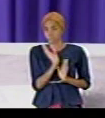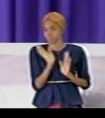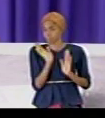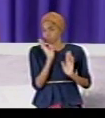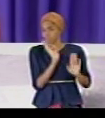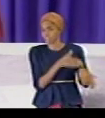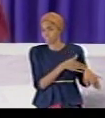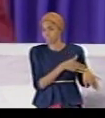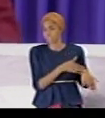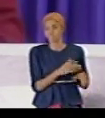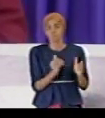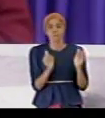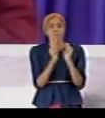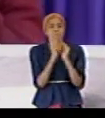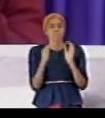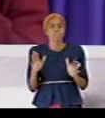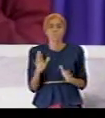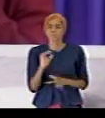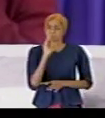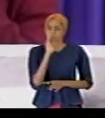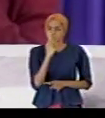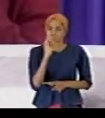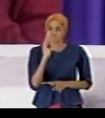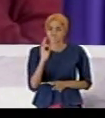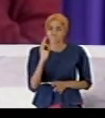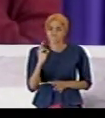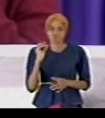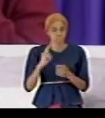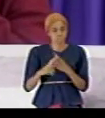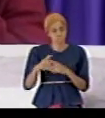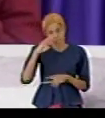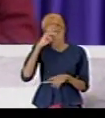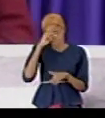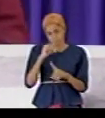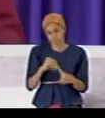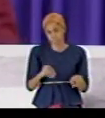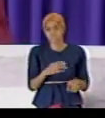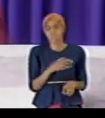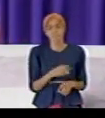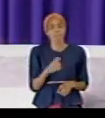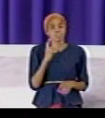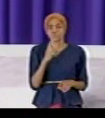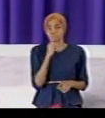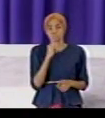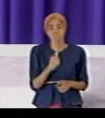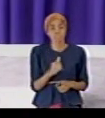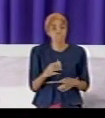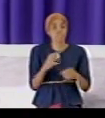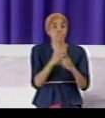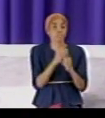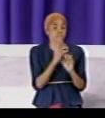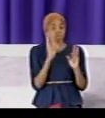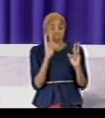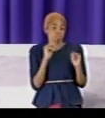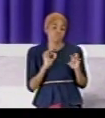without sharing the gospel with them. And you don't take no for an answer.